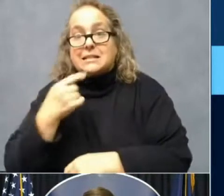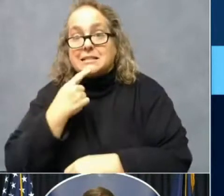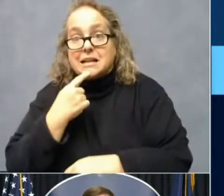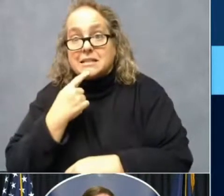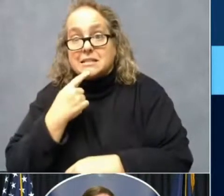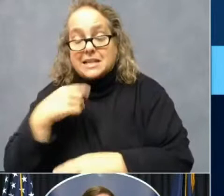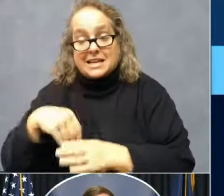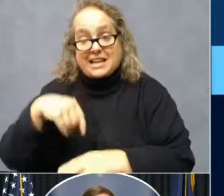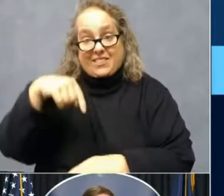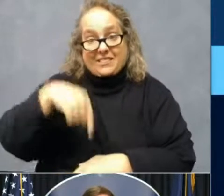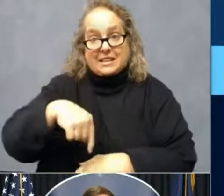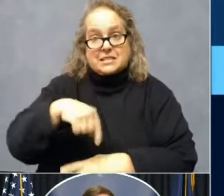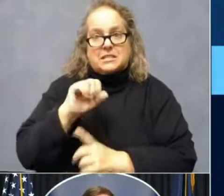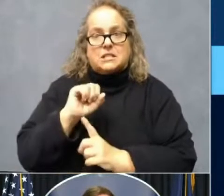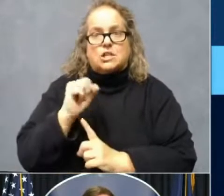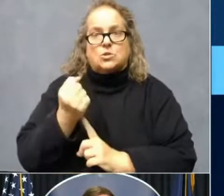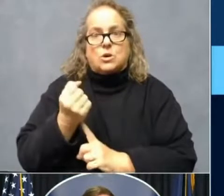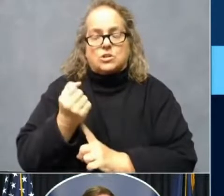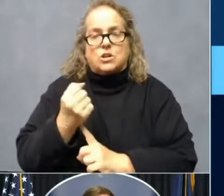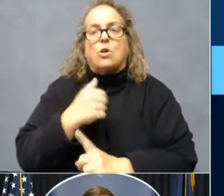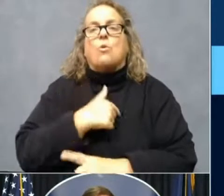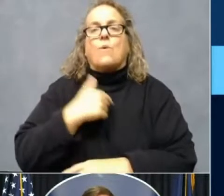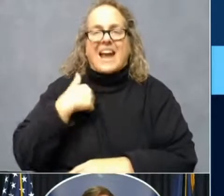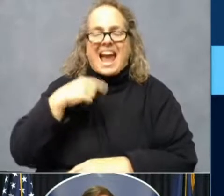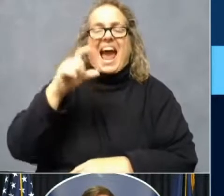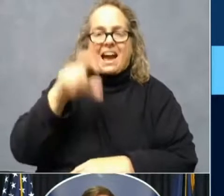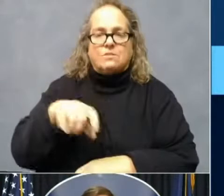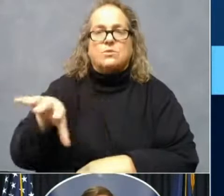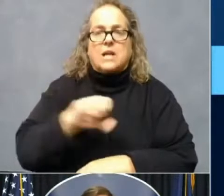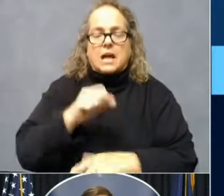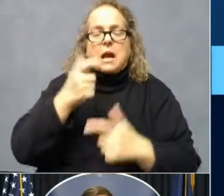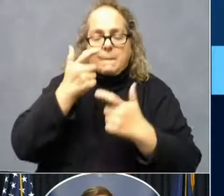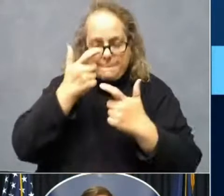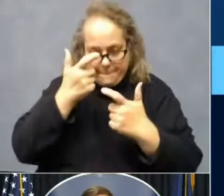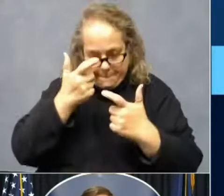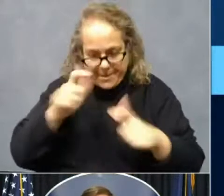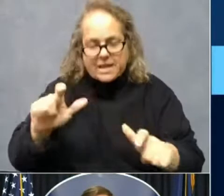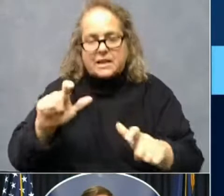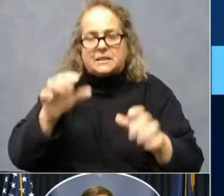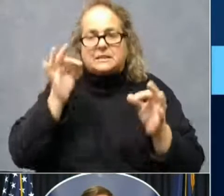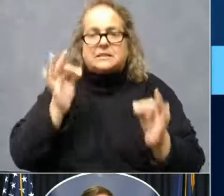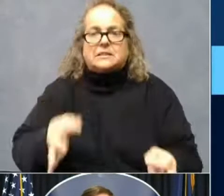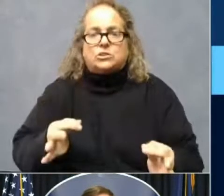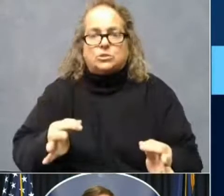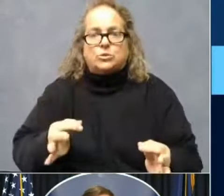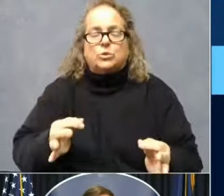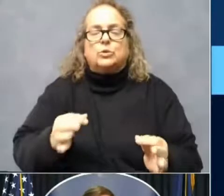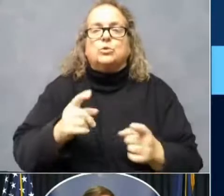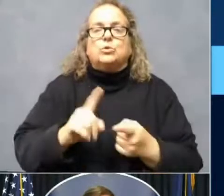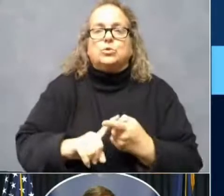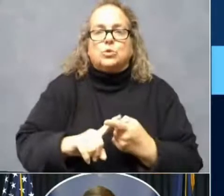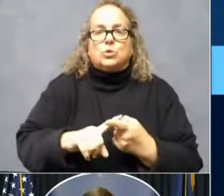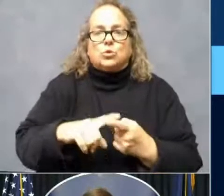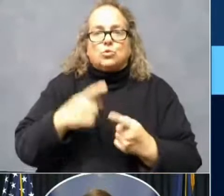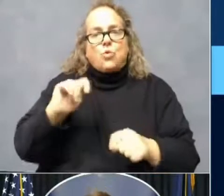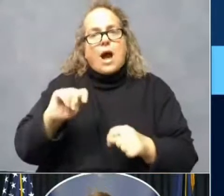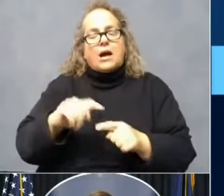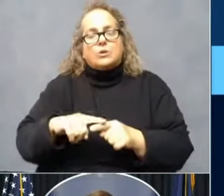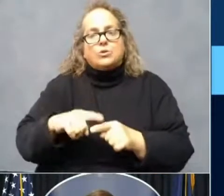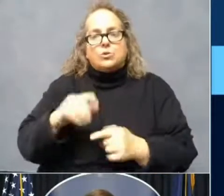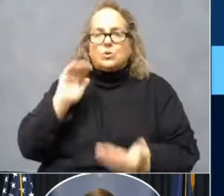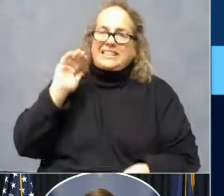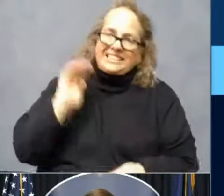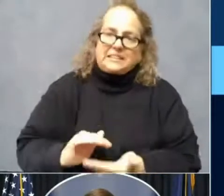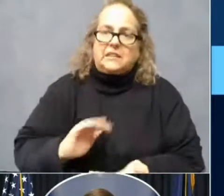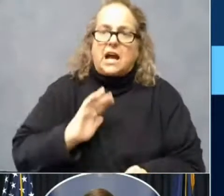we had to take a big step. We had to give this virus our best punch. And we